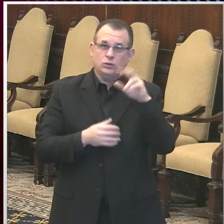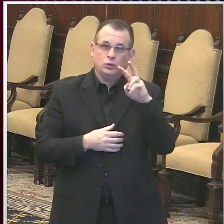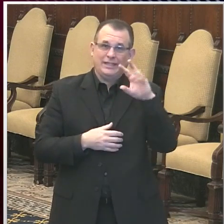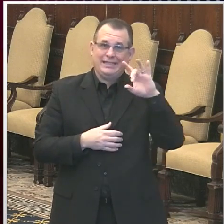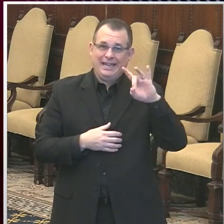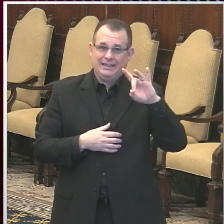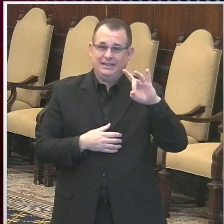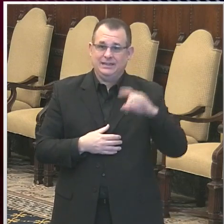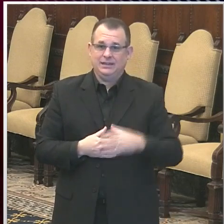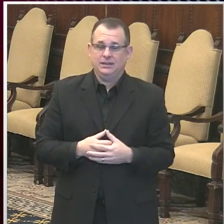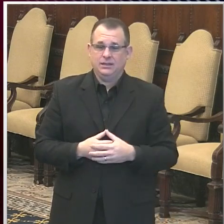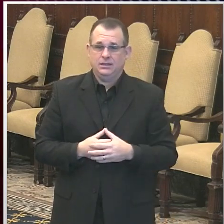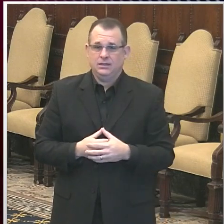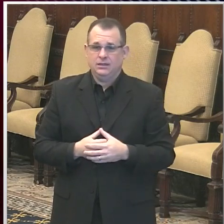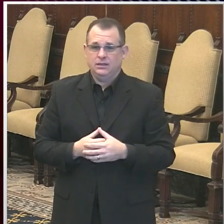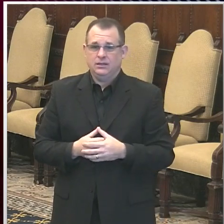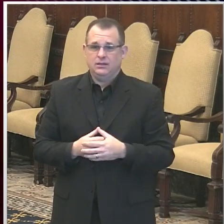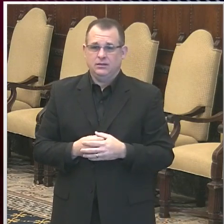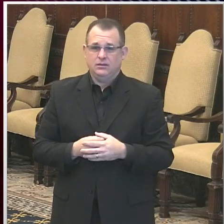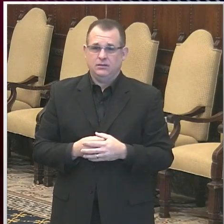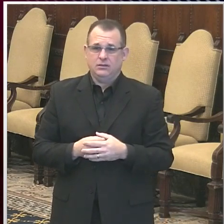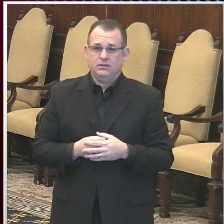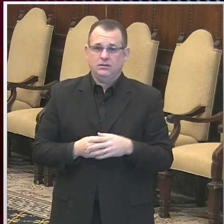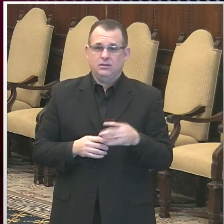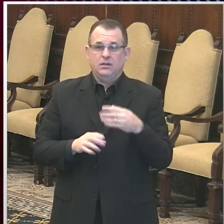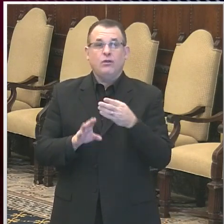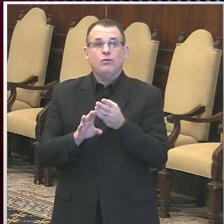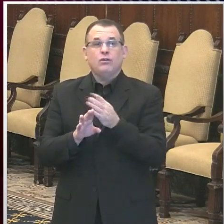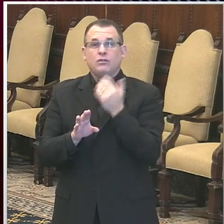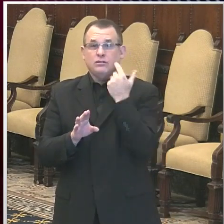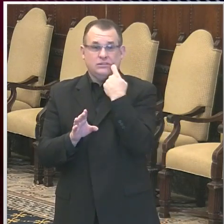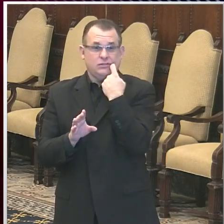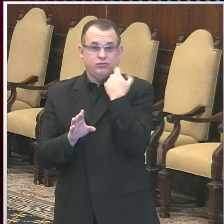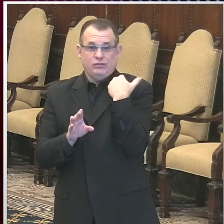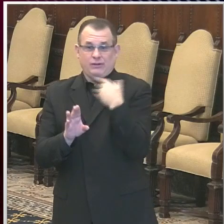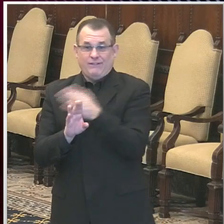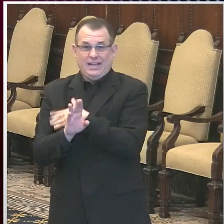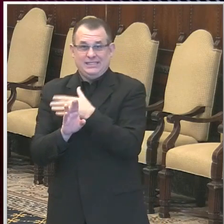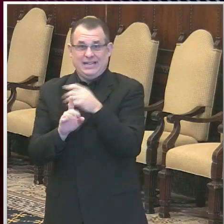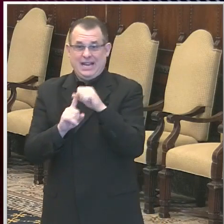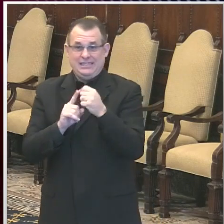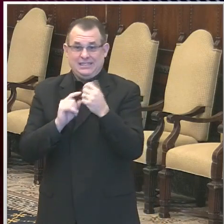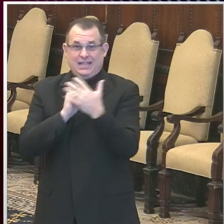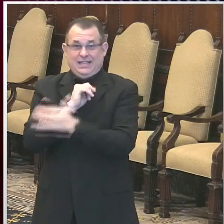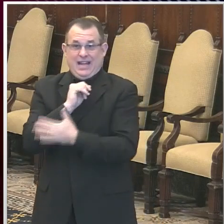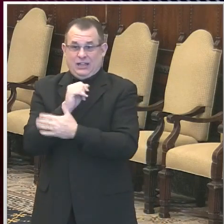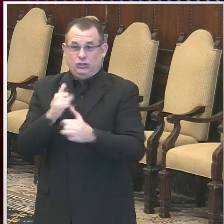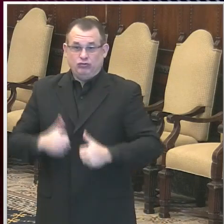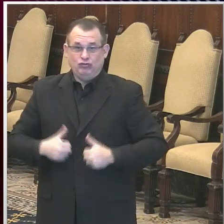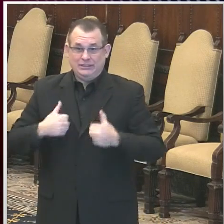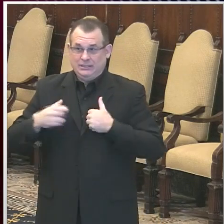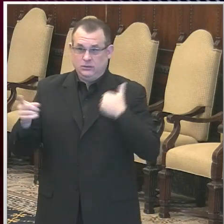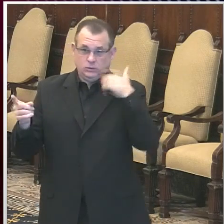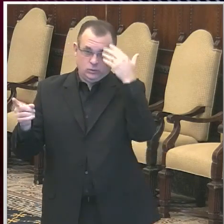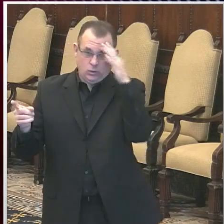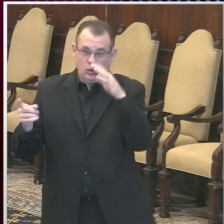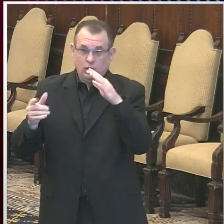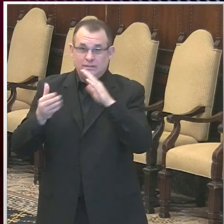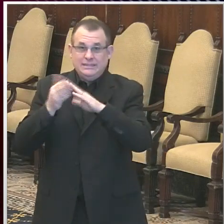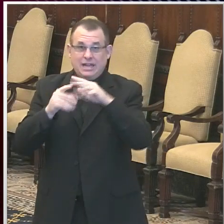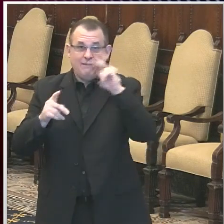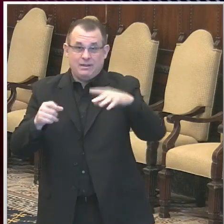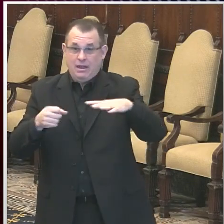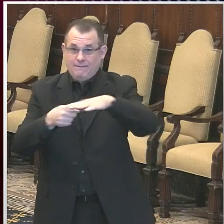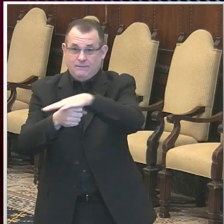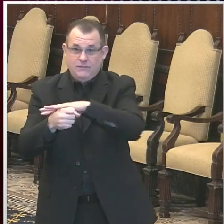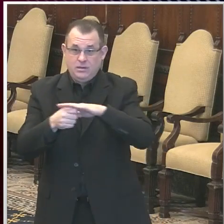of this is just identifying previous cases where the county of residence was unknown and have been classified in the city of Philadelphia. But